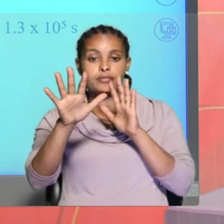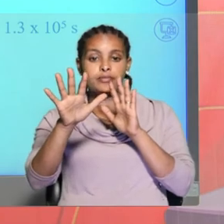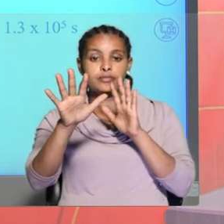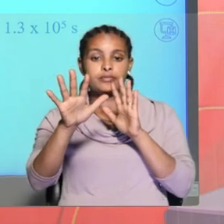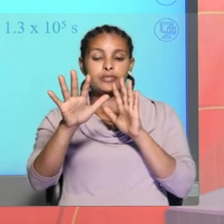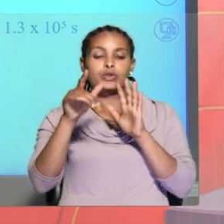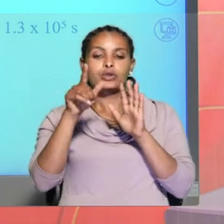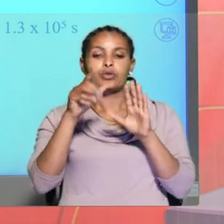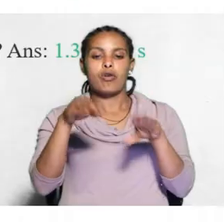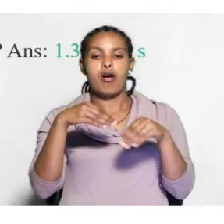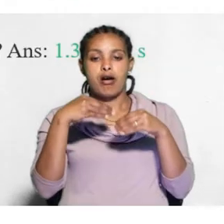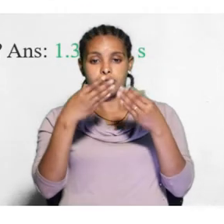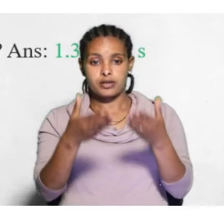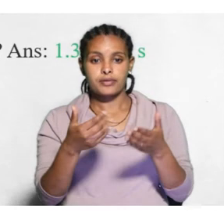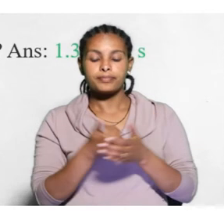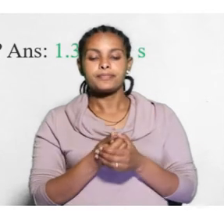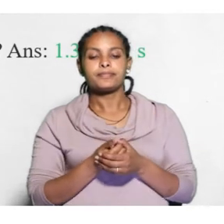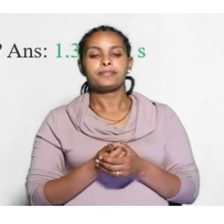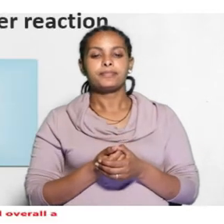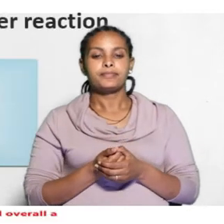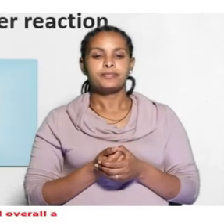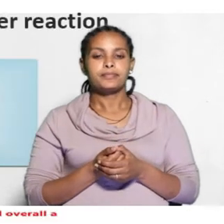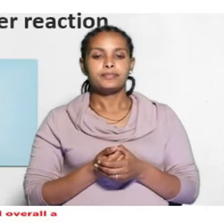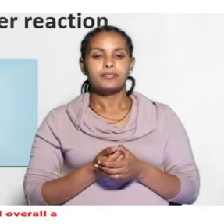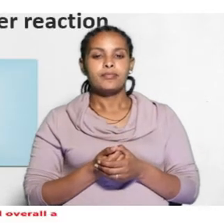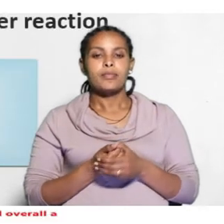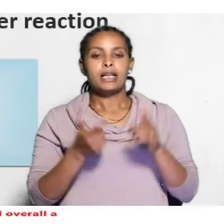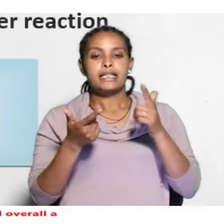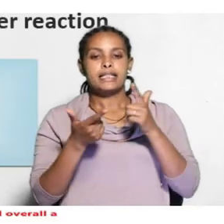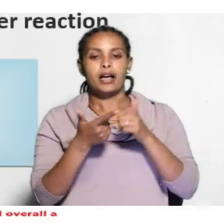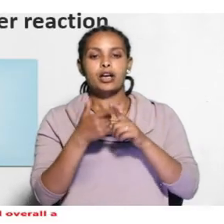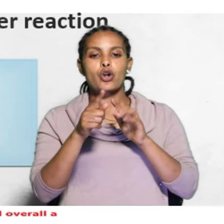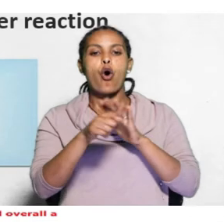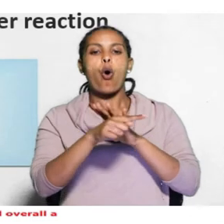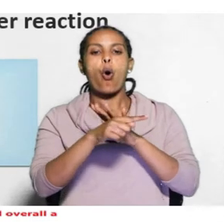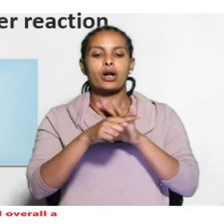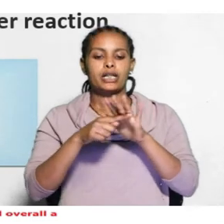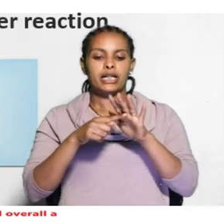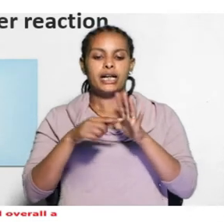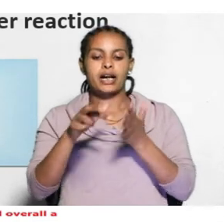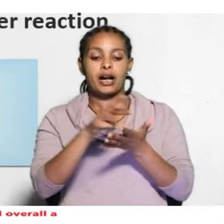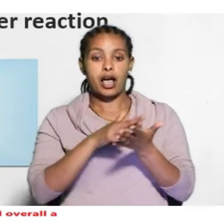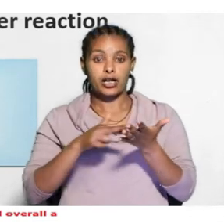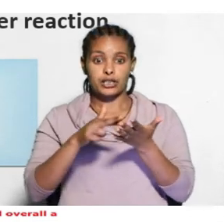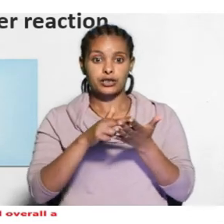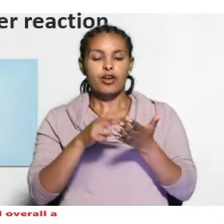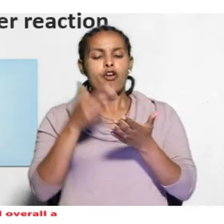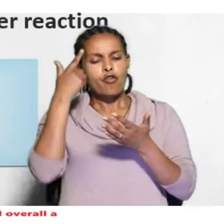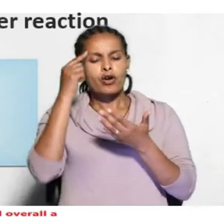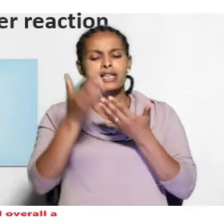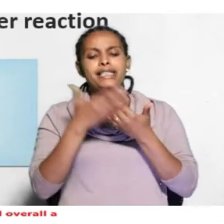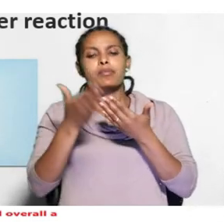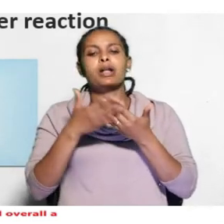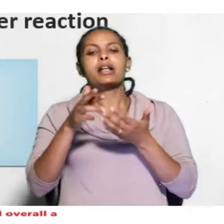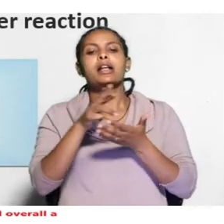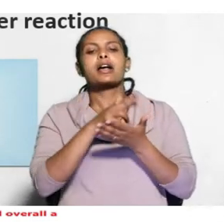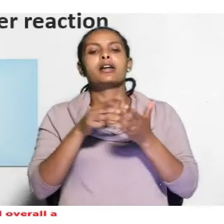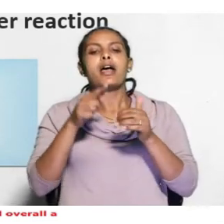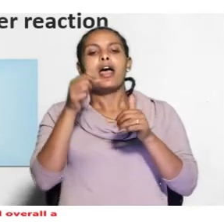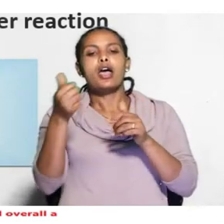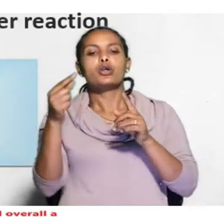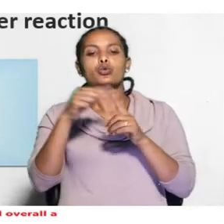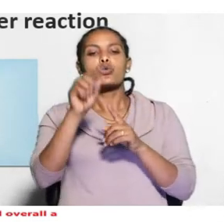is your answer second order reaction for a simple reaction a to